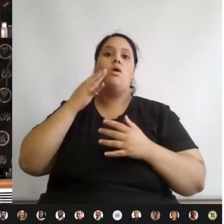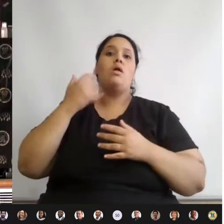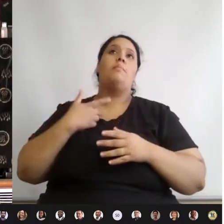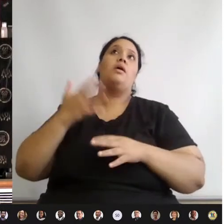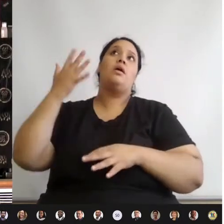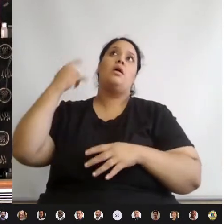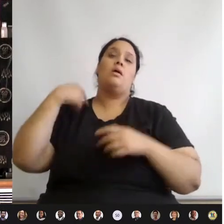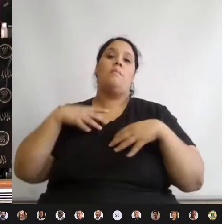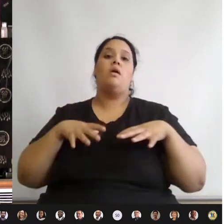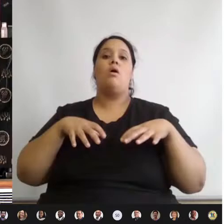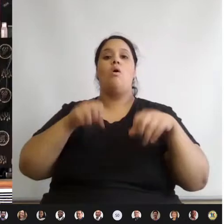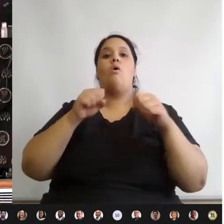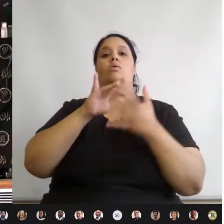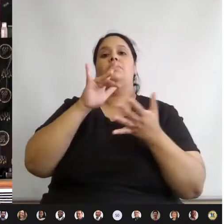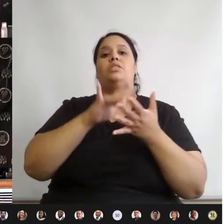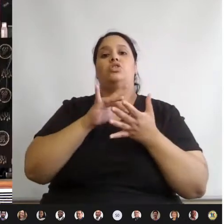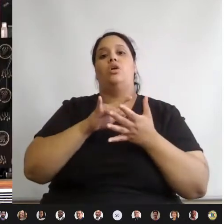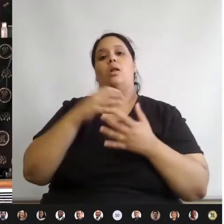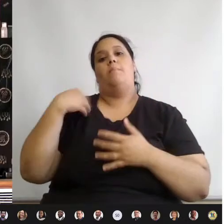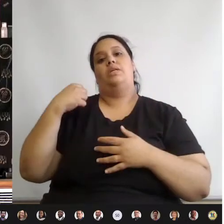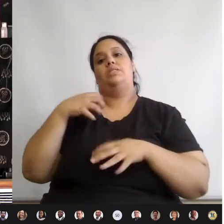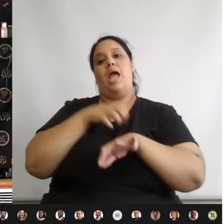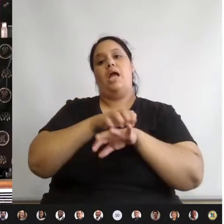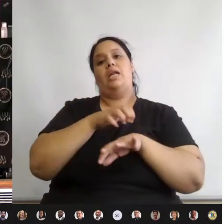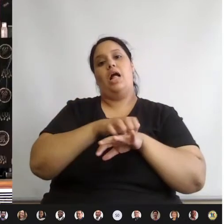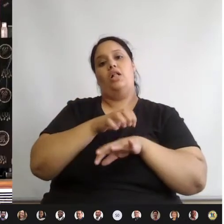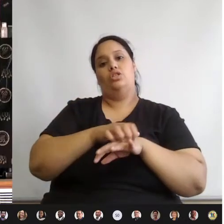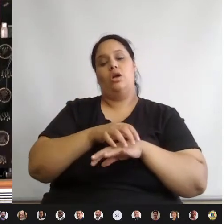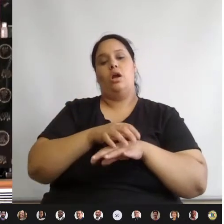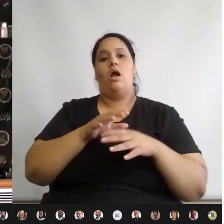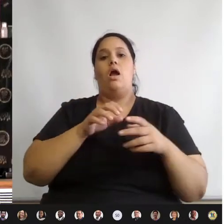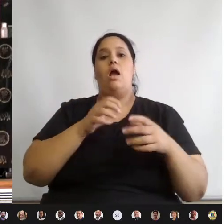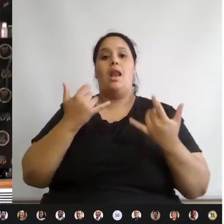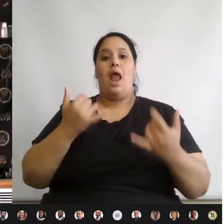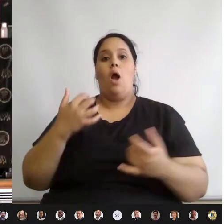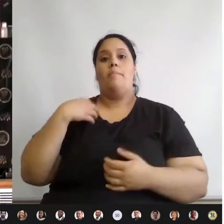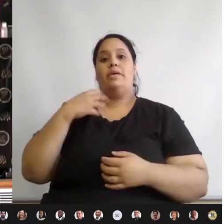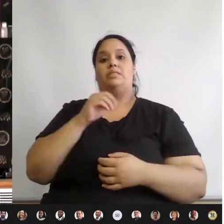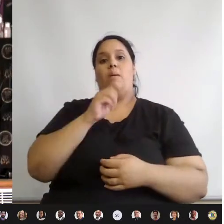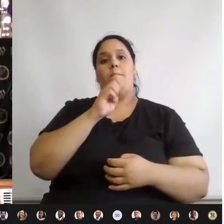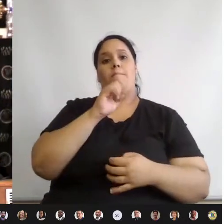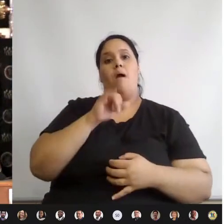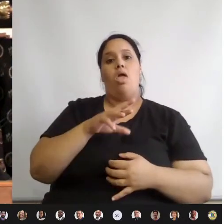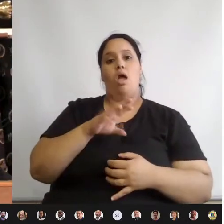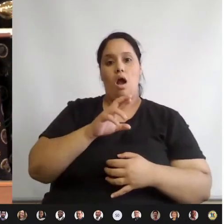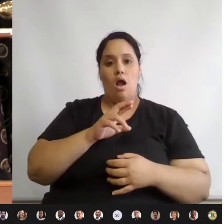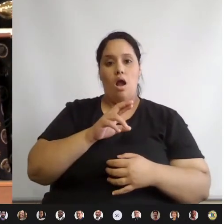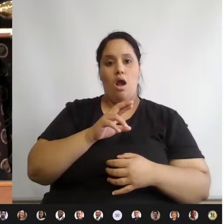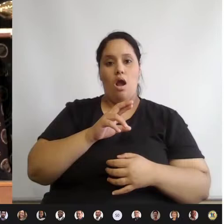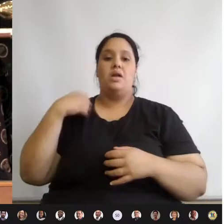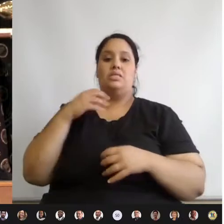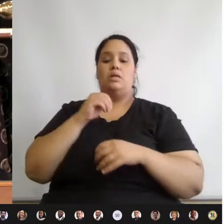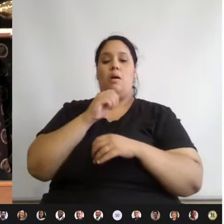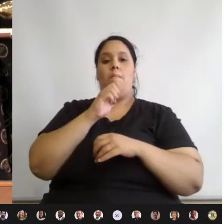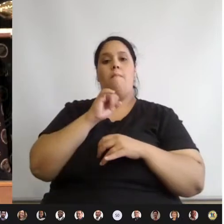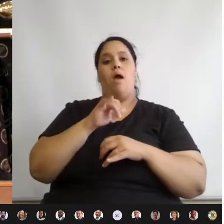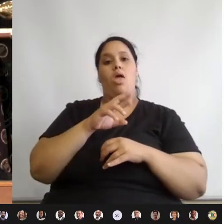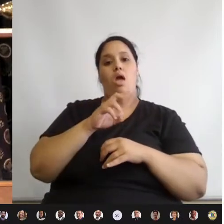the Minister of Agriculture, that position that Minister Meyer holds now, Minister Meyer has made strong